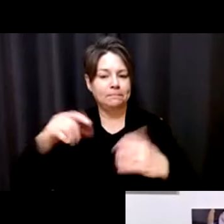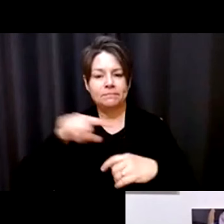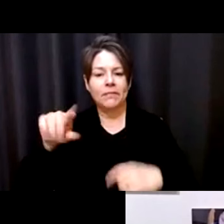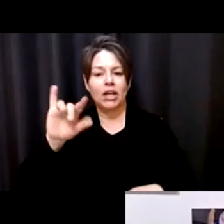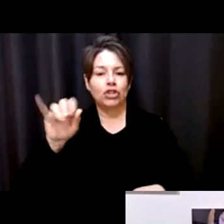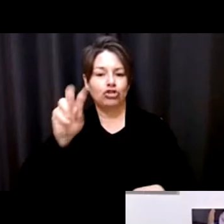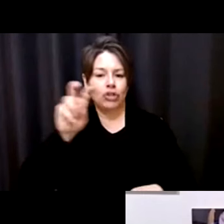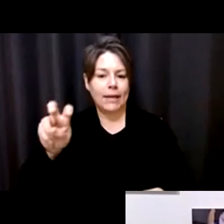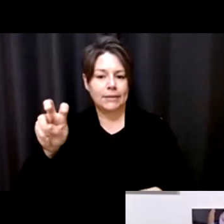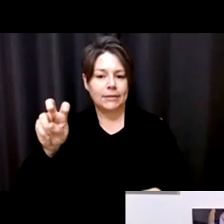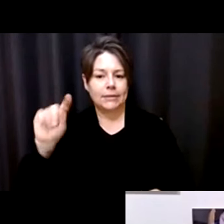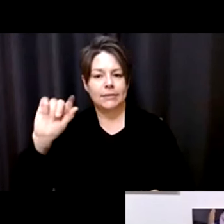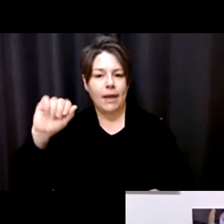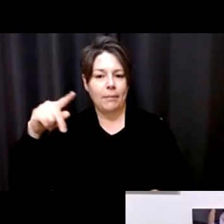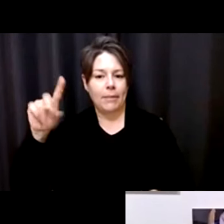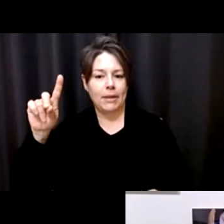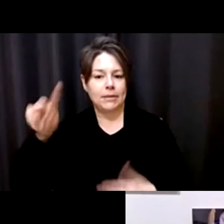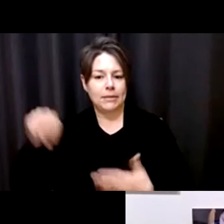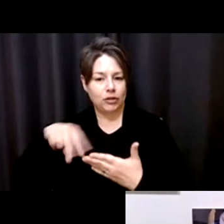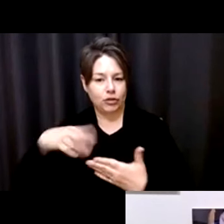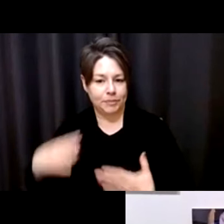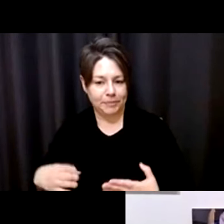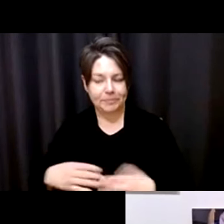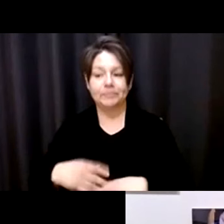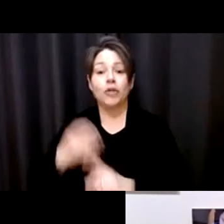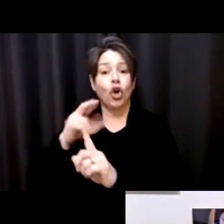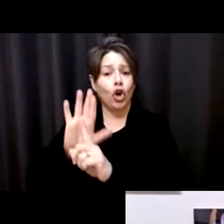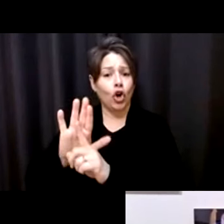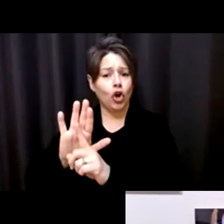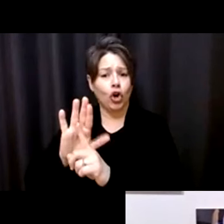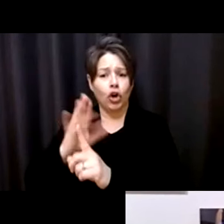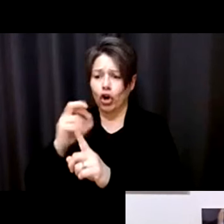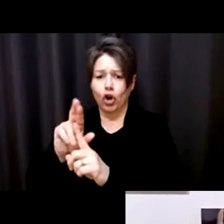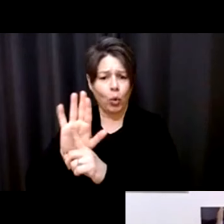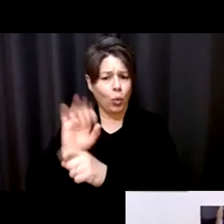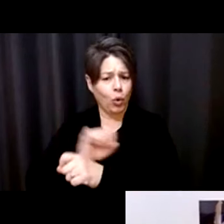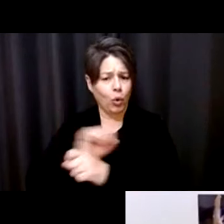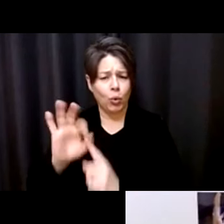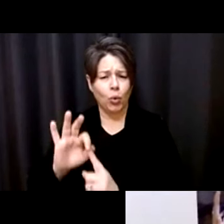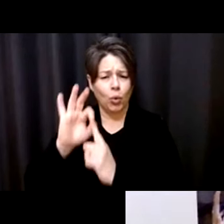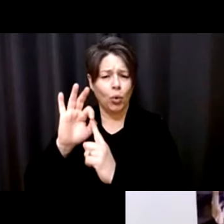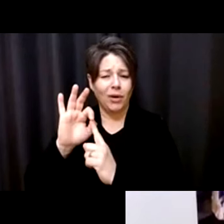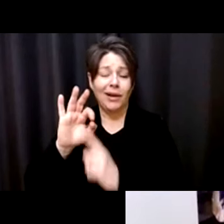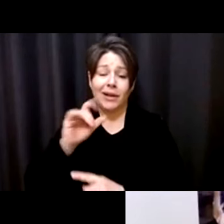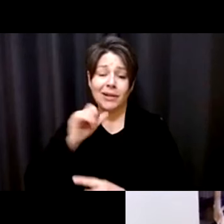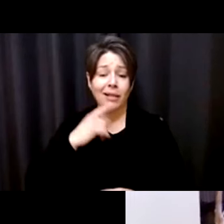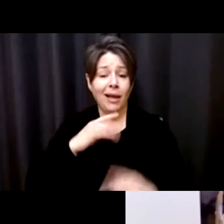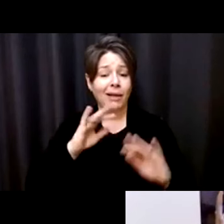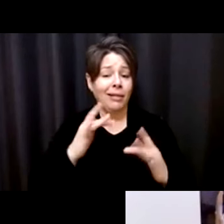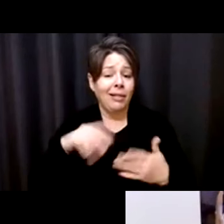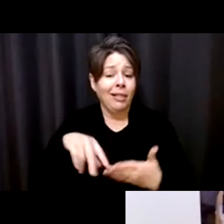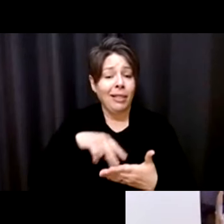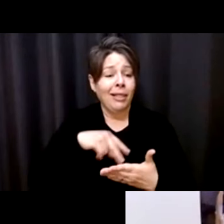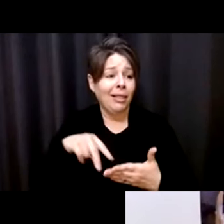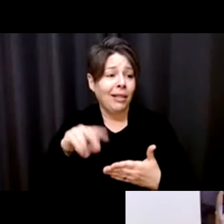tap dancer. And her work was so unique, you know, it wasn't like Yankee Doodle Dandy tap